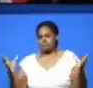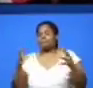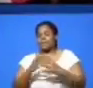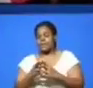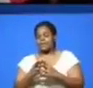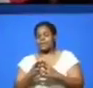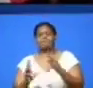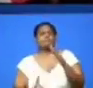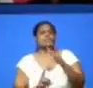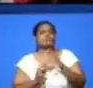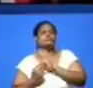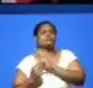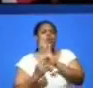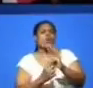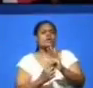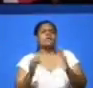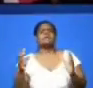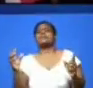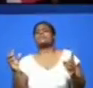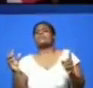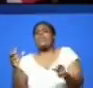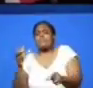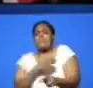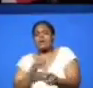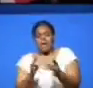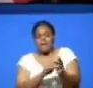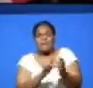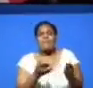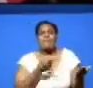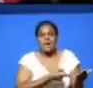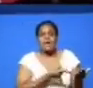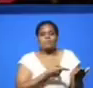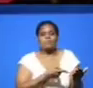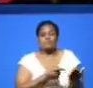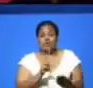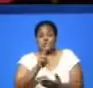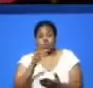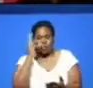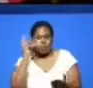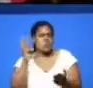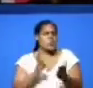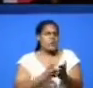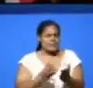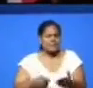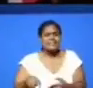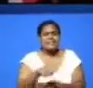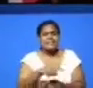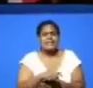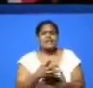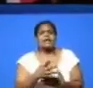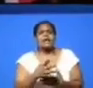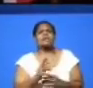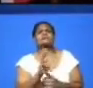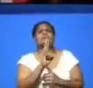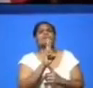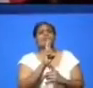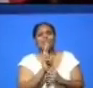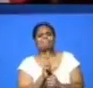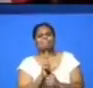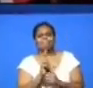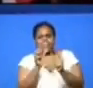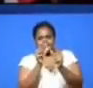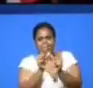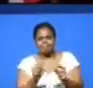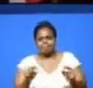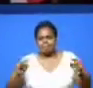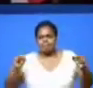God. The two witnesses that are described here as the two candlesticks. What do we